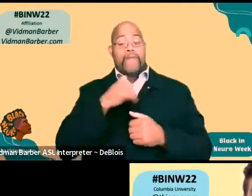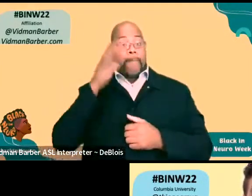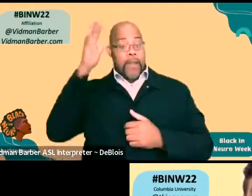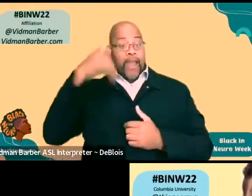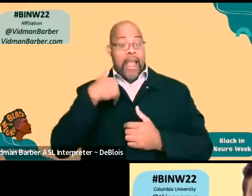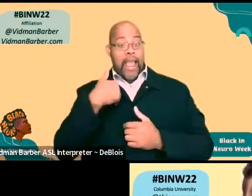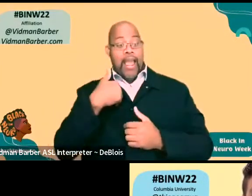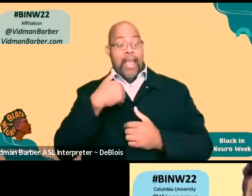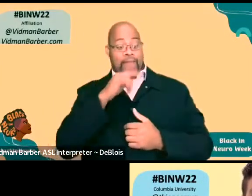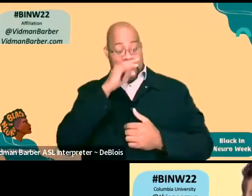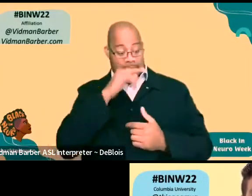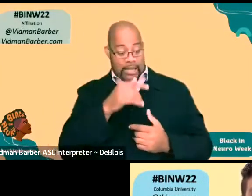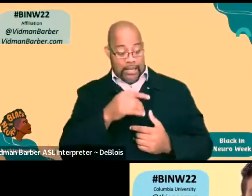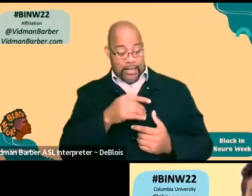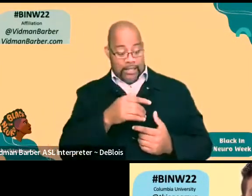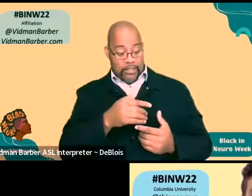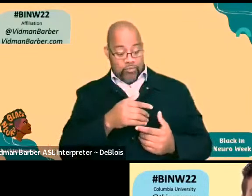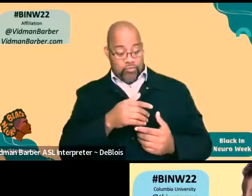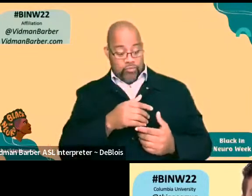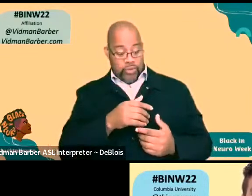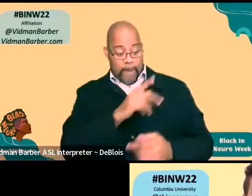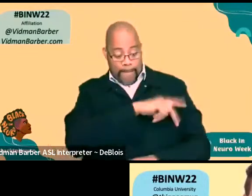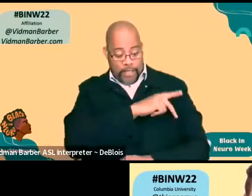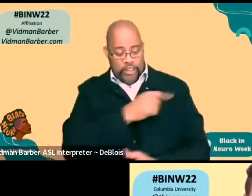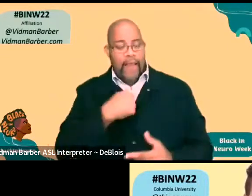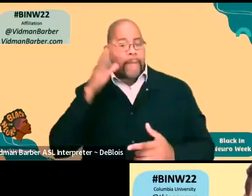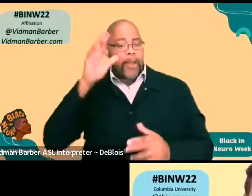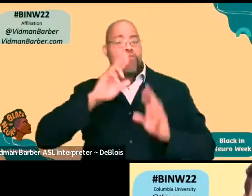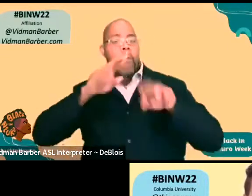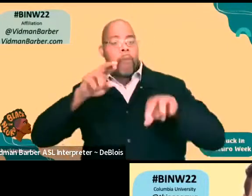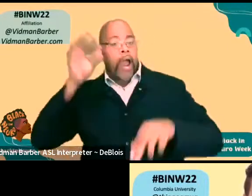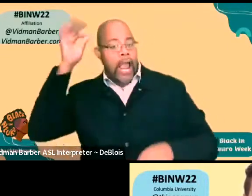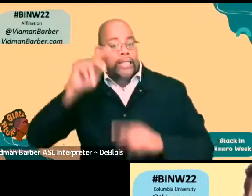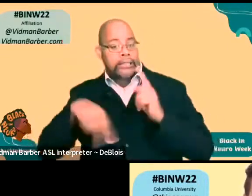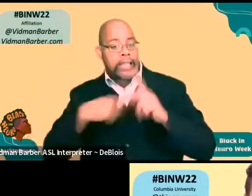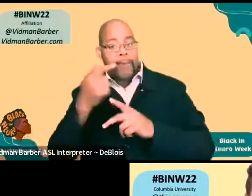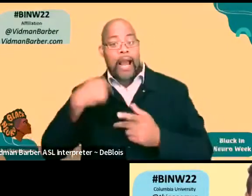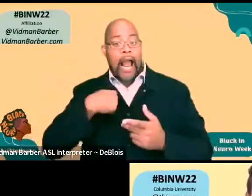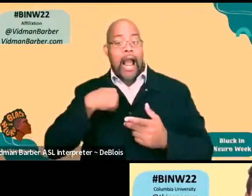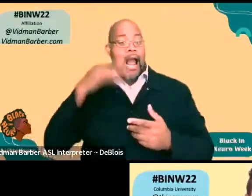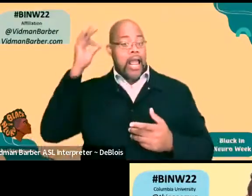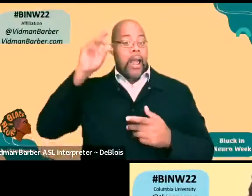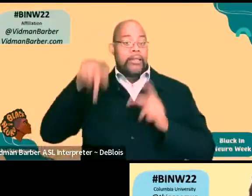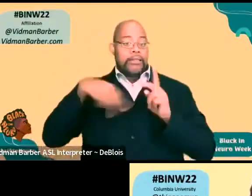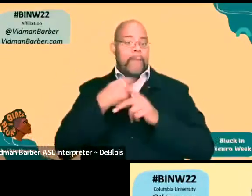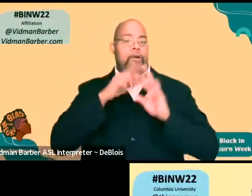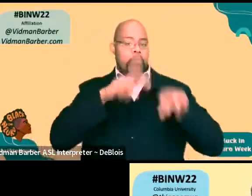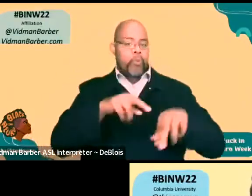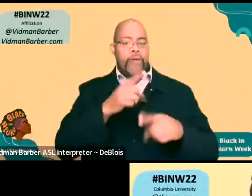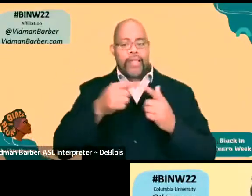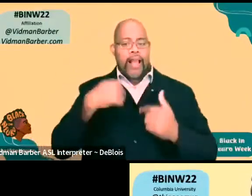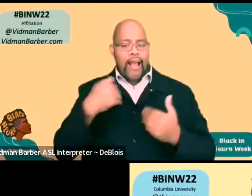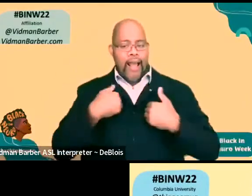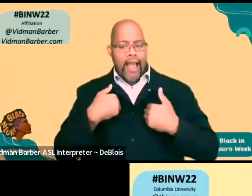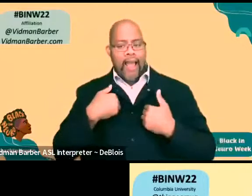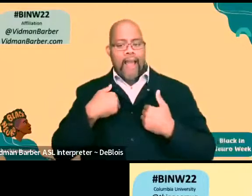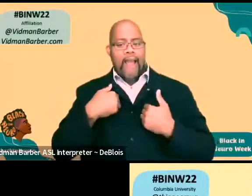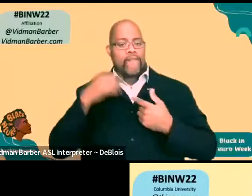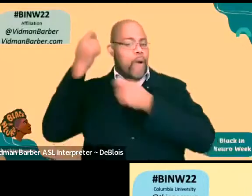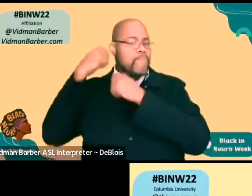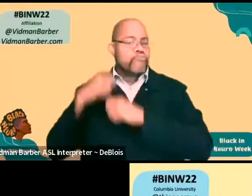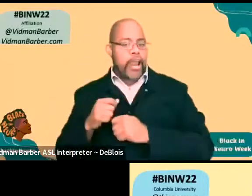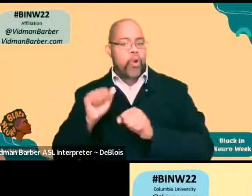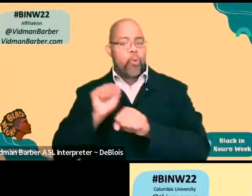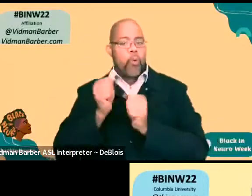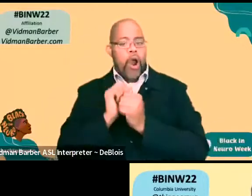pediatric patient, I have the parent report their hair type. I report my hair type because I'm unbiased, quote unquote. And then I have a braider usually working